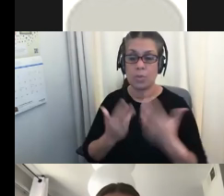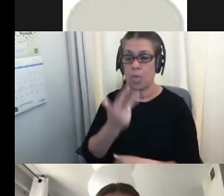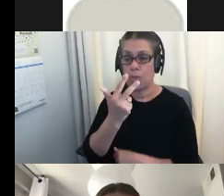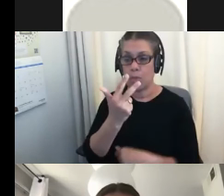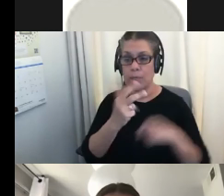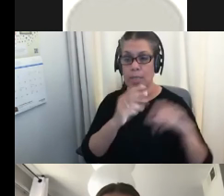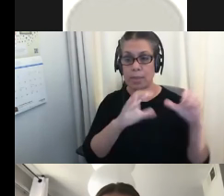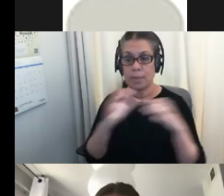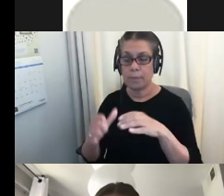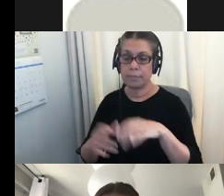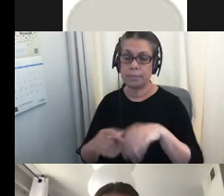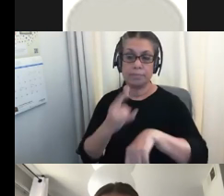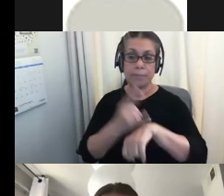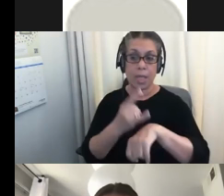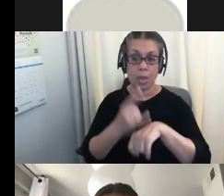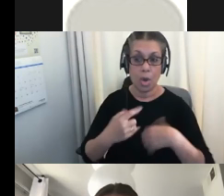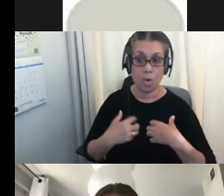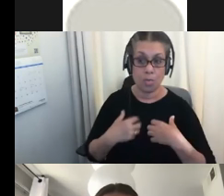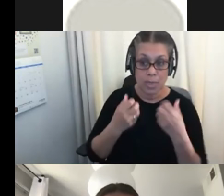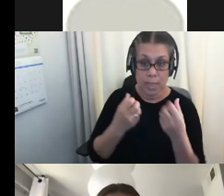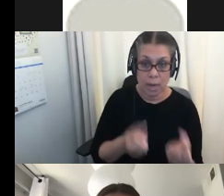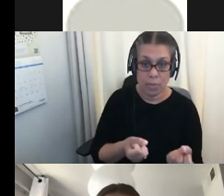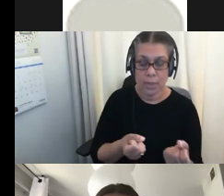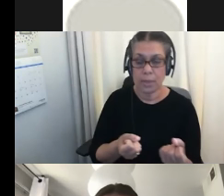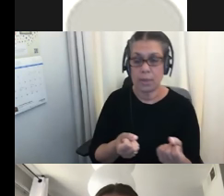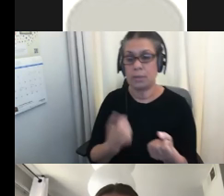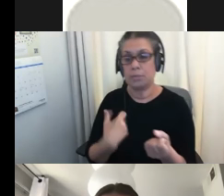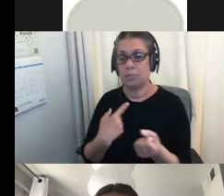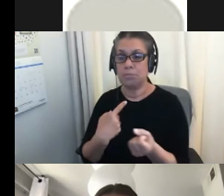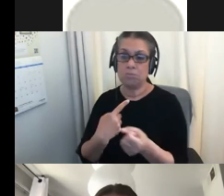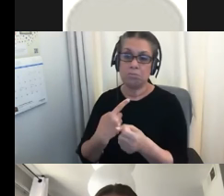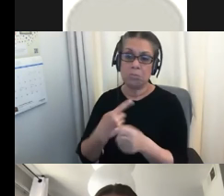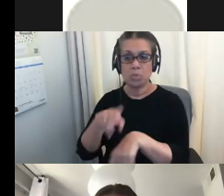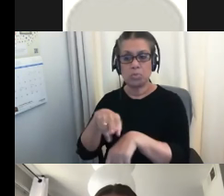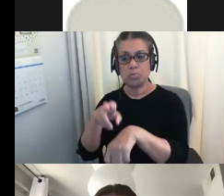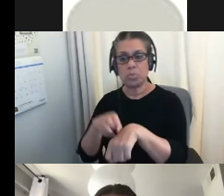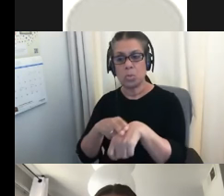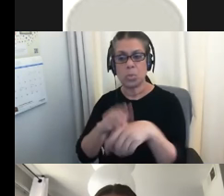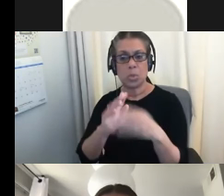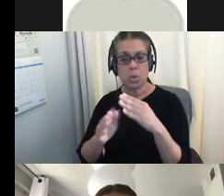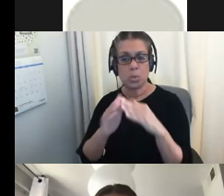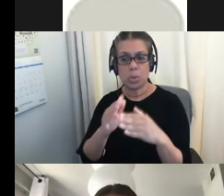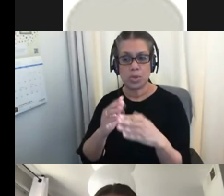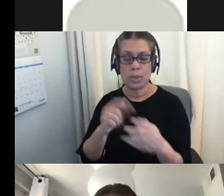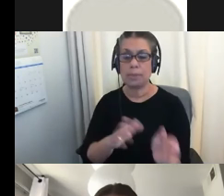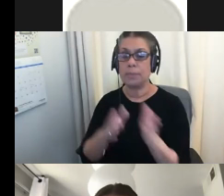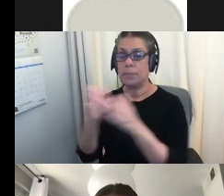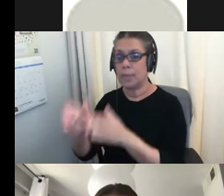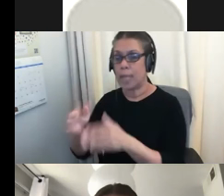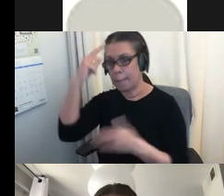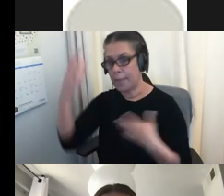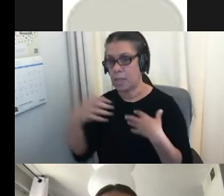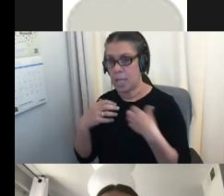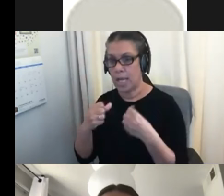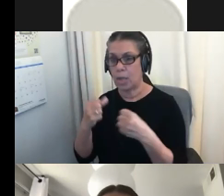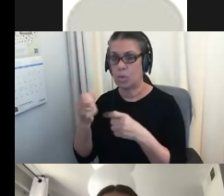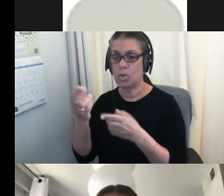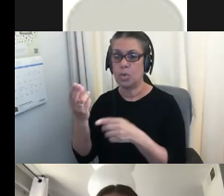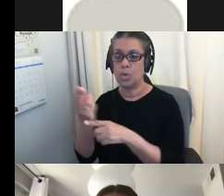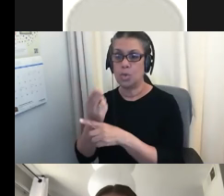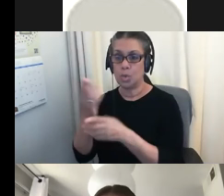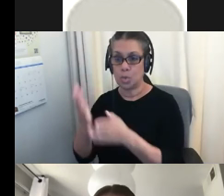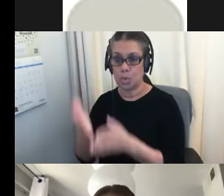so an alcohol recovery sample, a normative community sample, and then a sample of mental health service users. And these folks